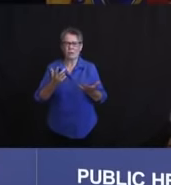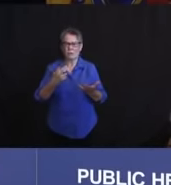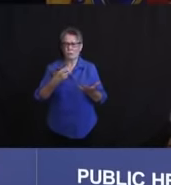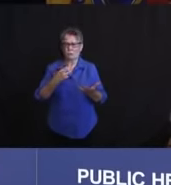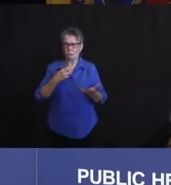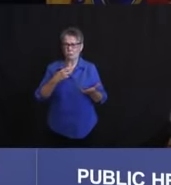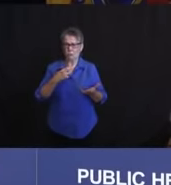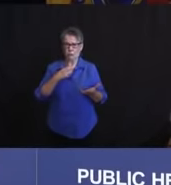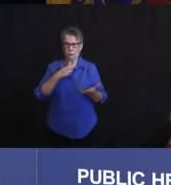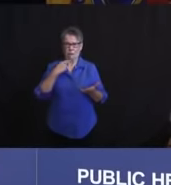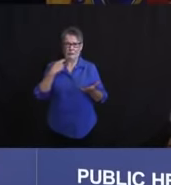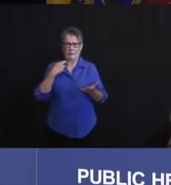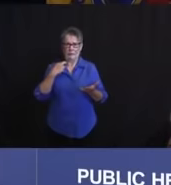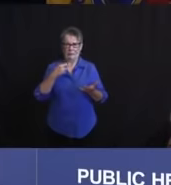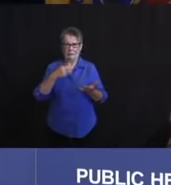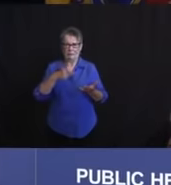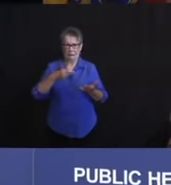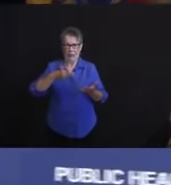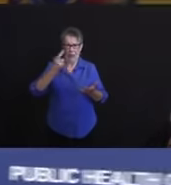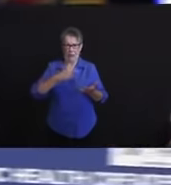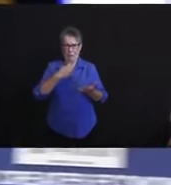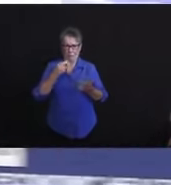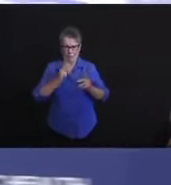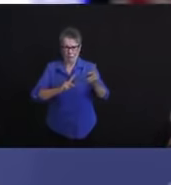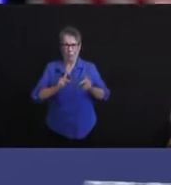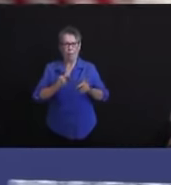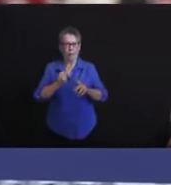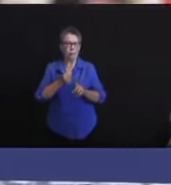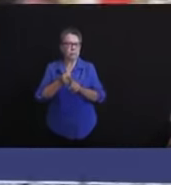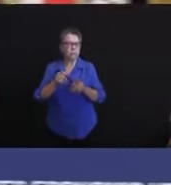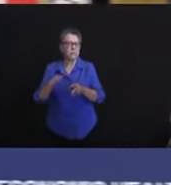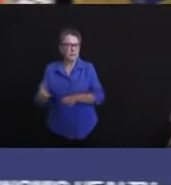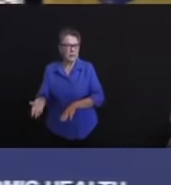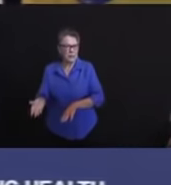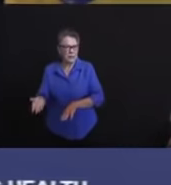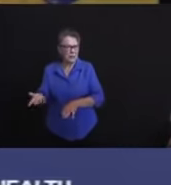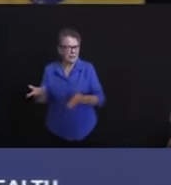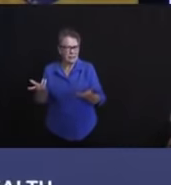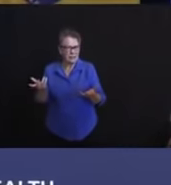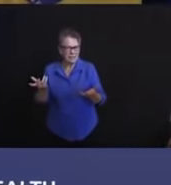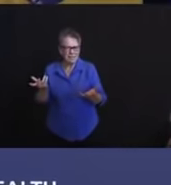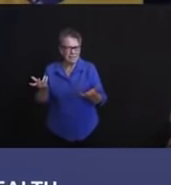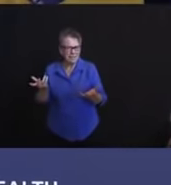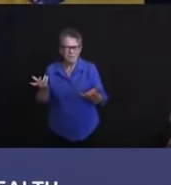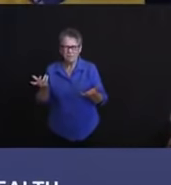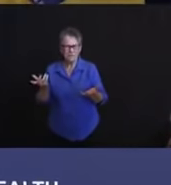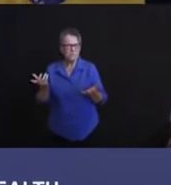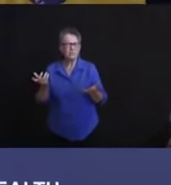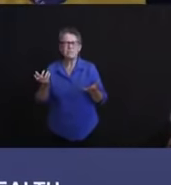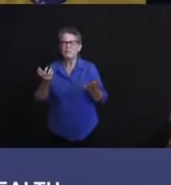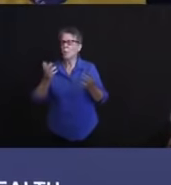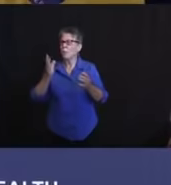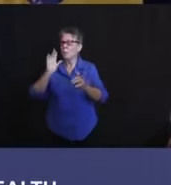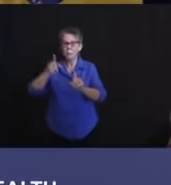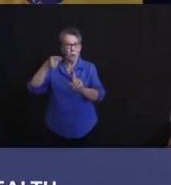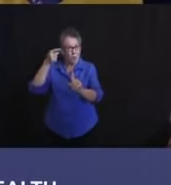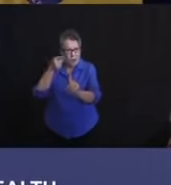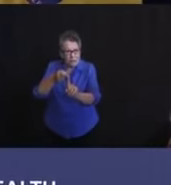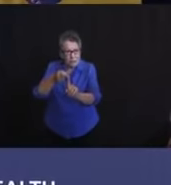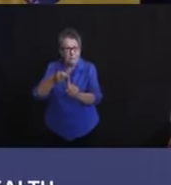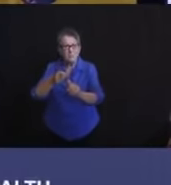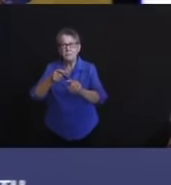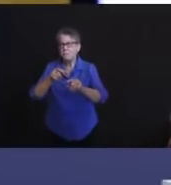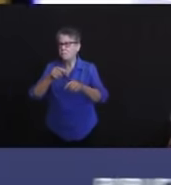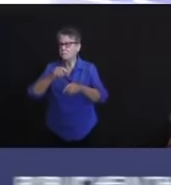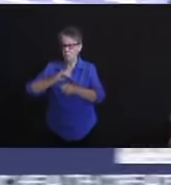not necessarily immune to that. Mm-hmm. Well said. Thank you for that, Judy. Thank you for yours. Pat, good to have you as always. What news do we have from the